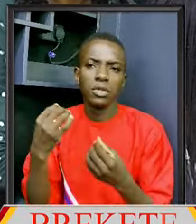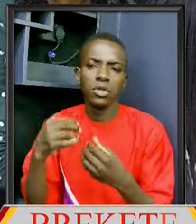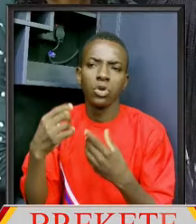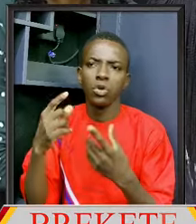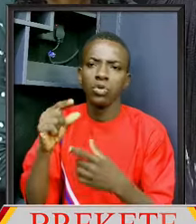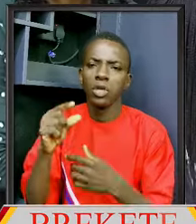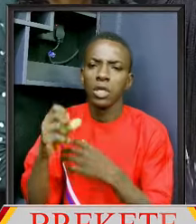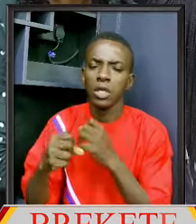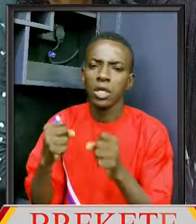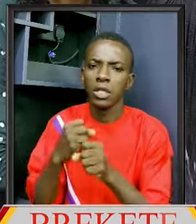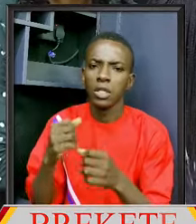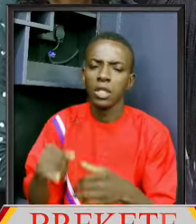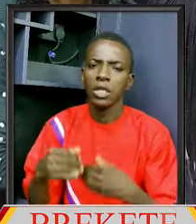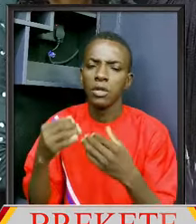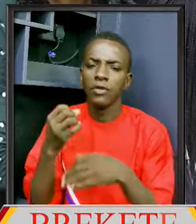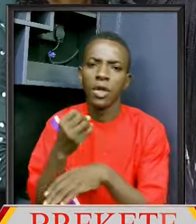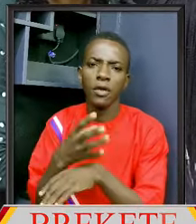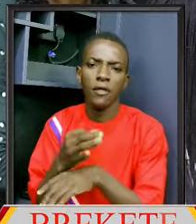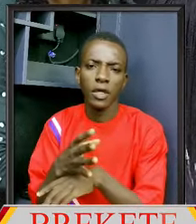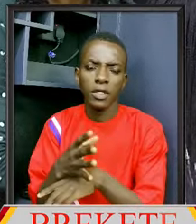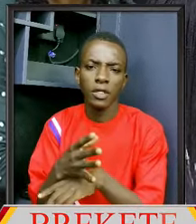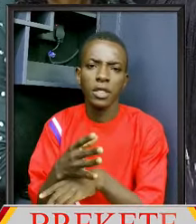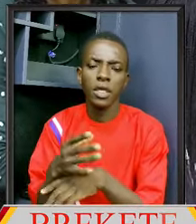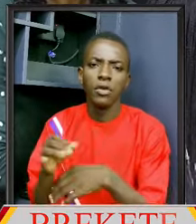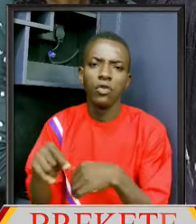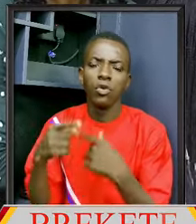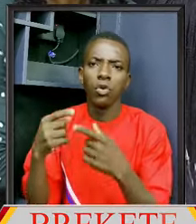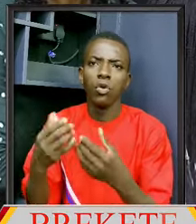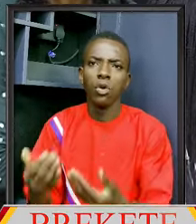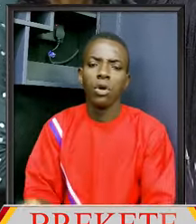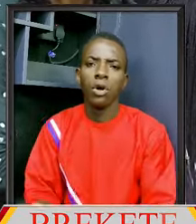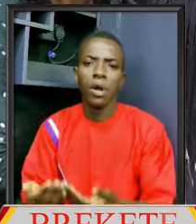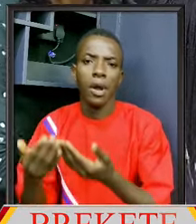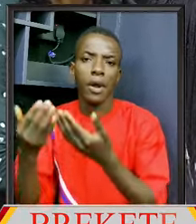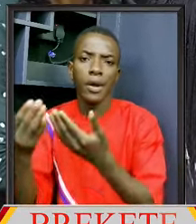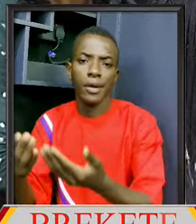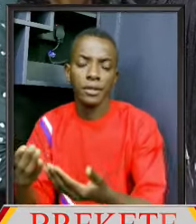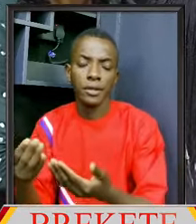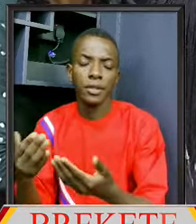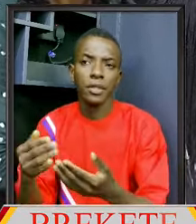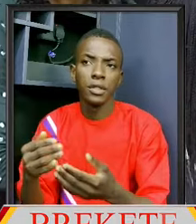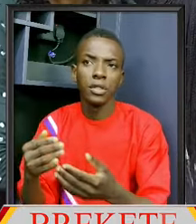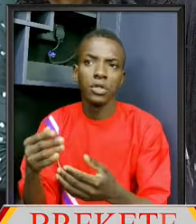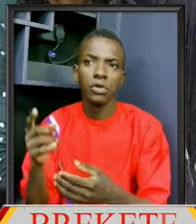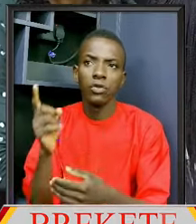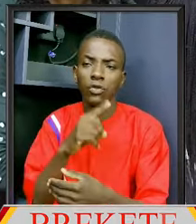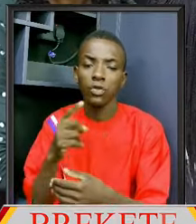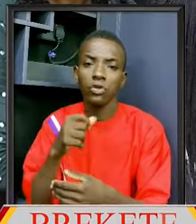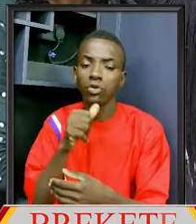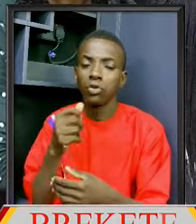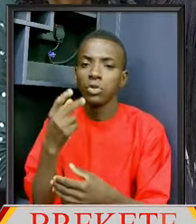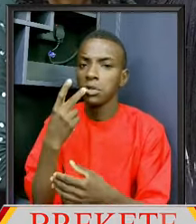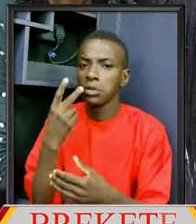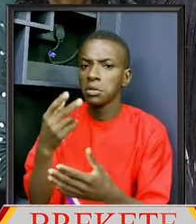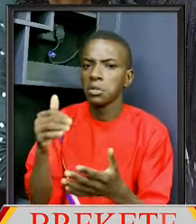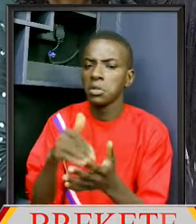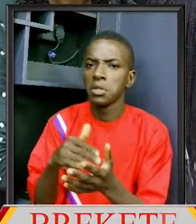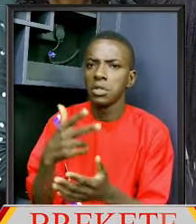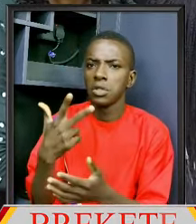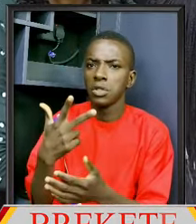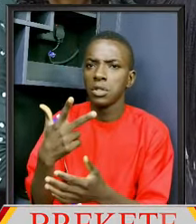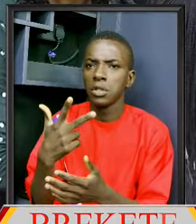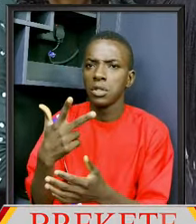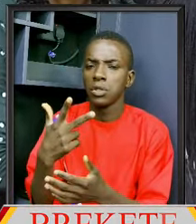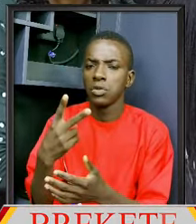they go 20 years where they give them that advice. If you go carry on your coat check, you not go see reach 2-3